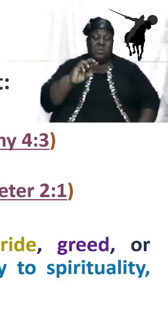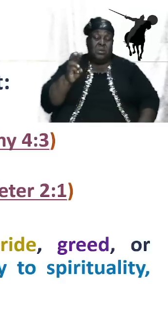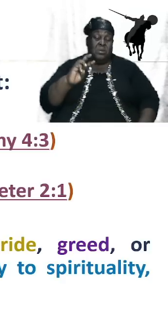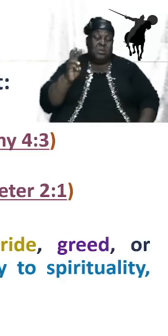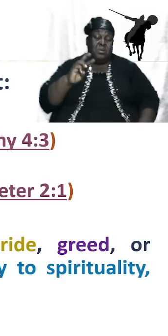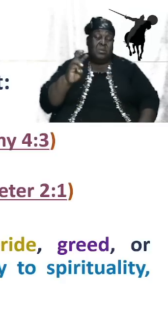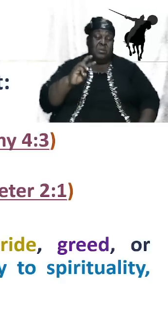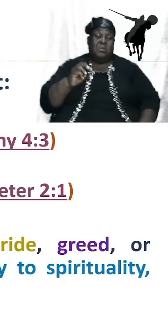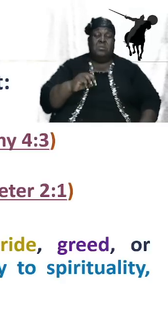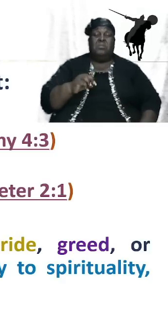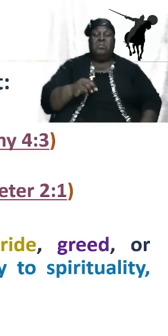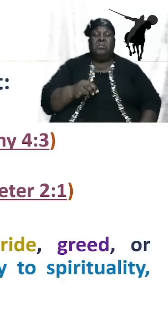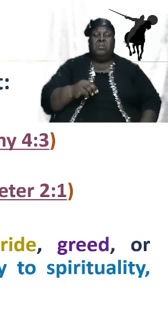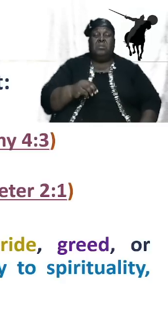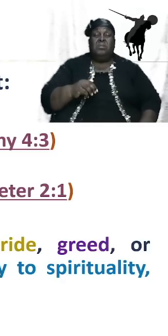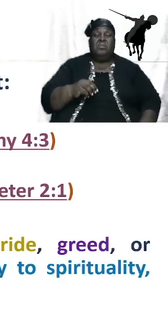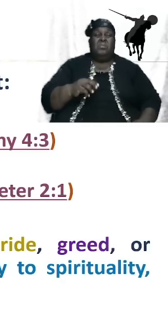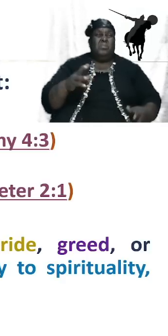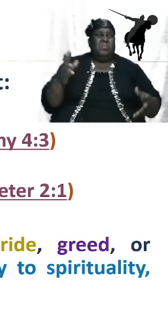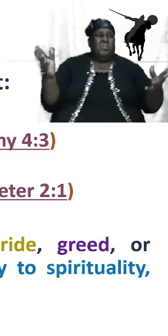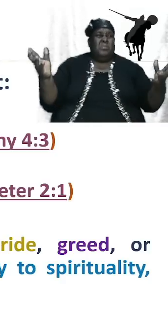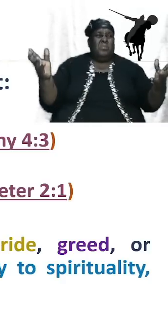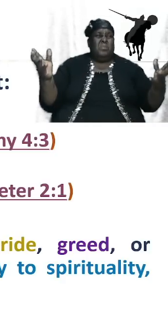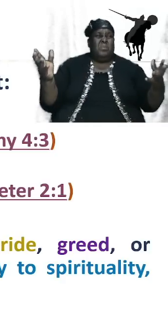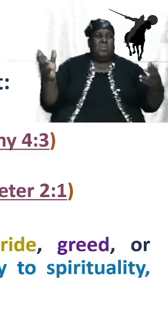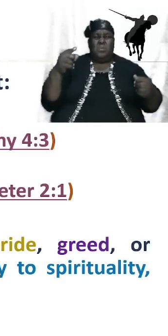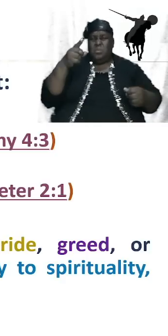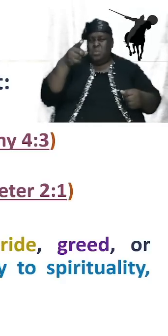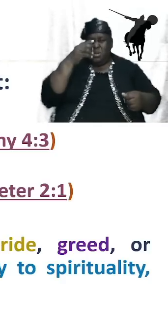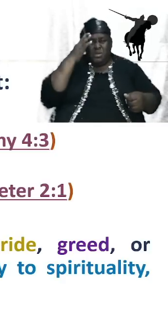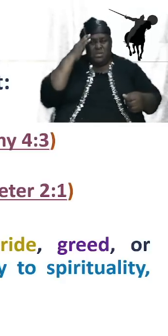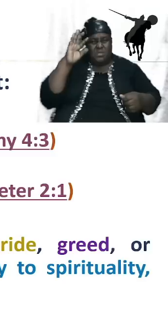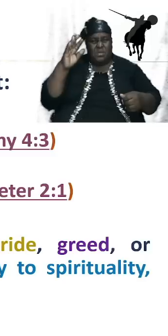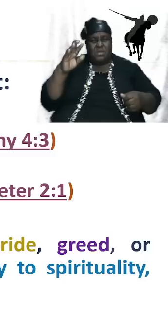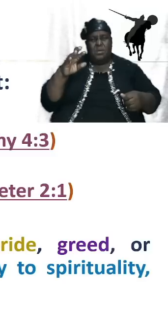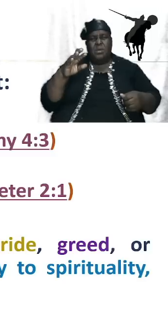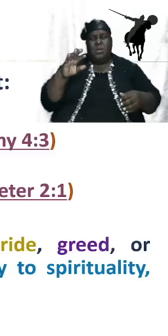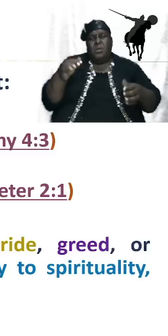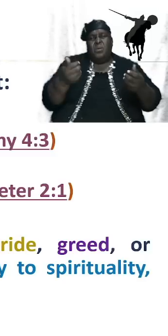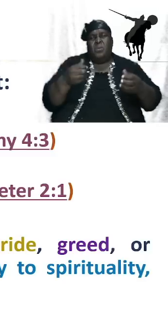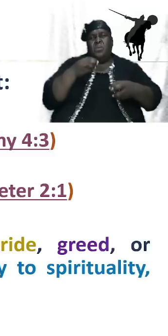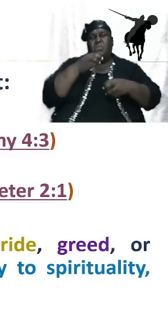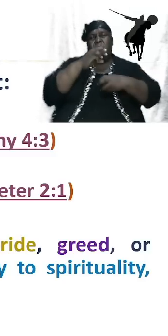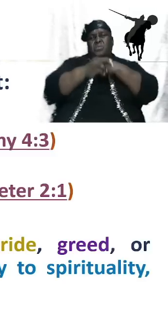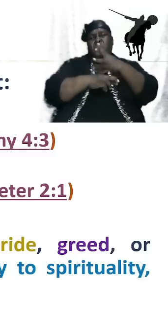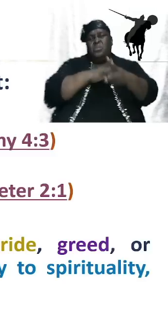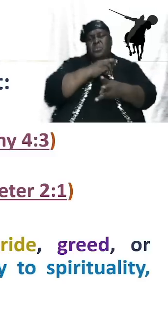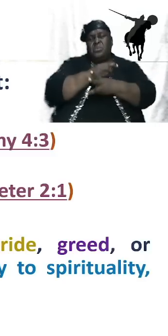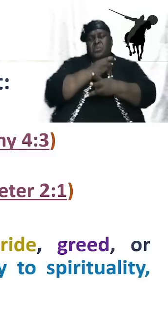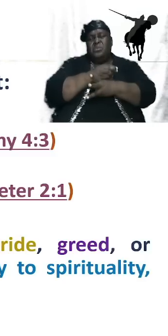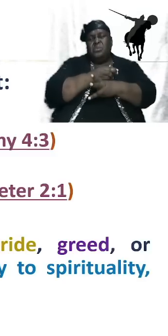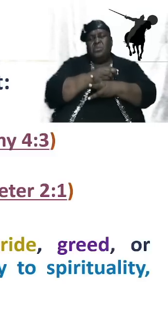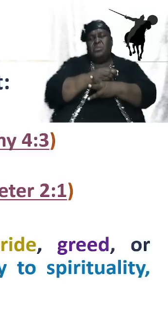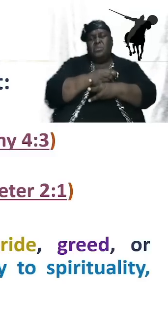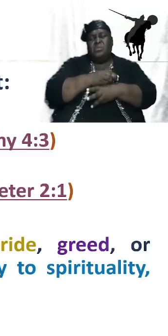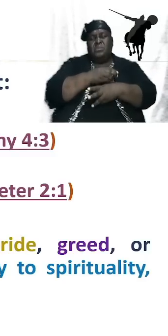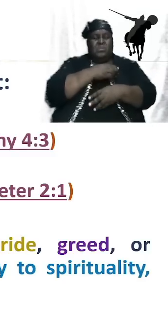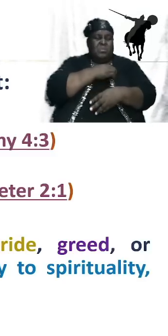way for dress. The world have a way for talk. The world have a way for do business.